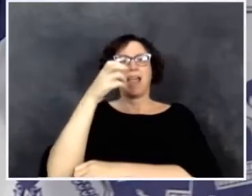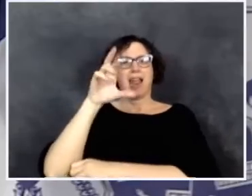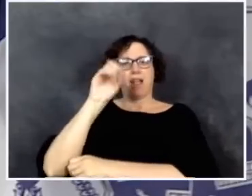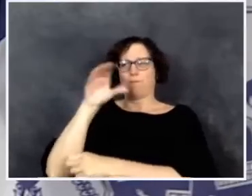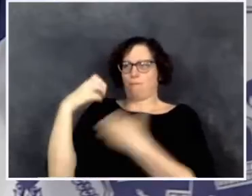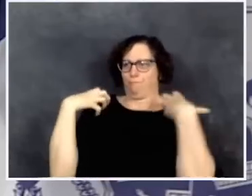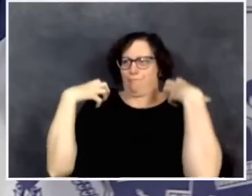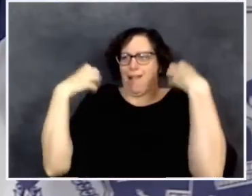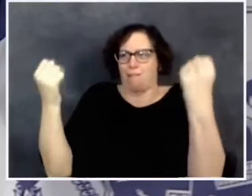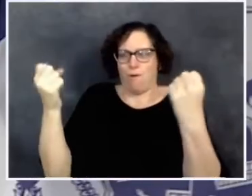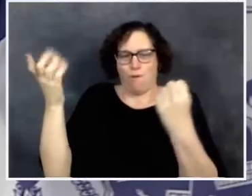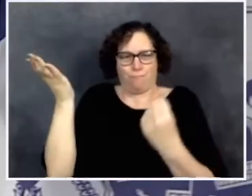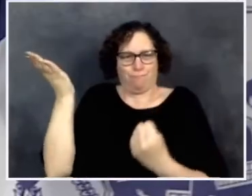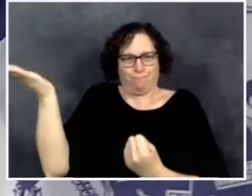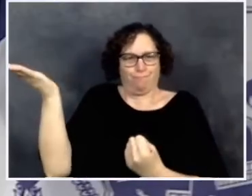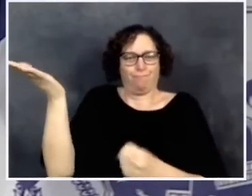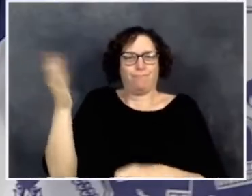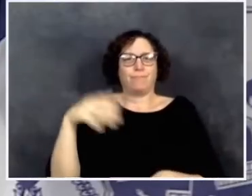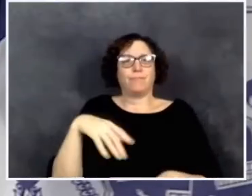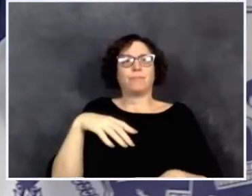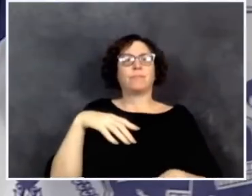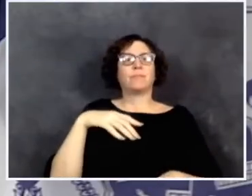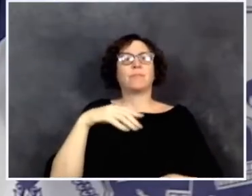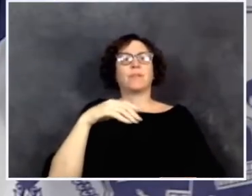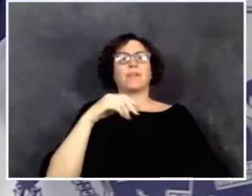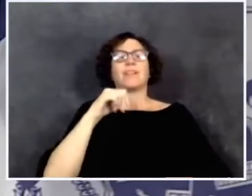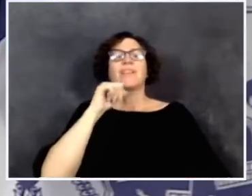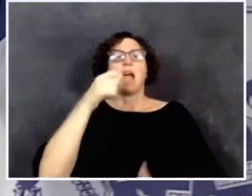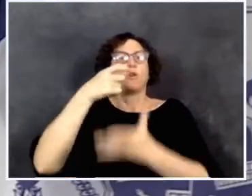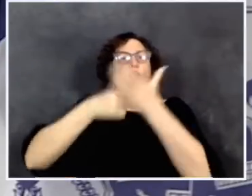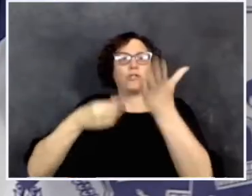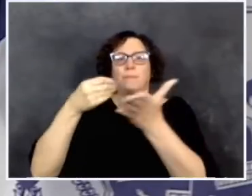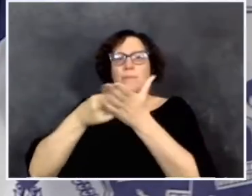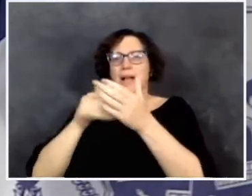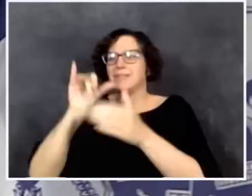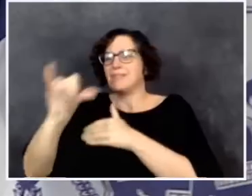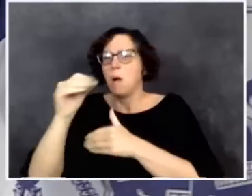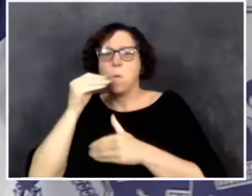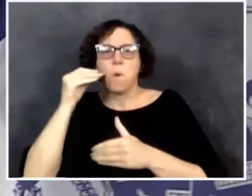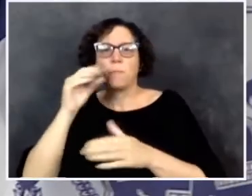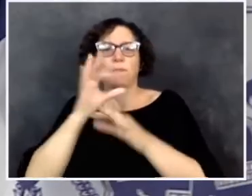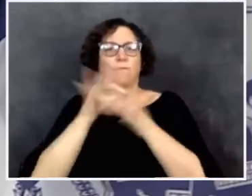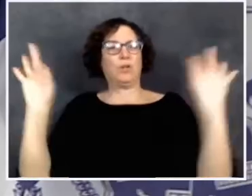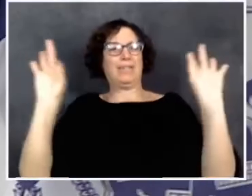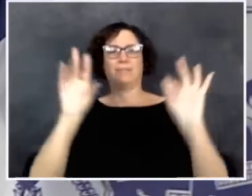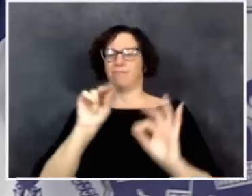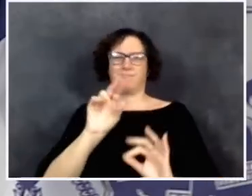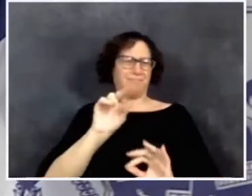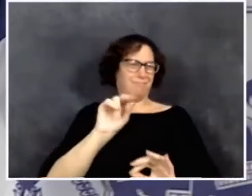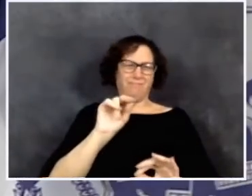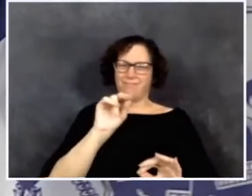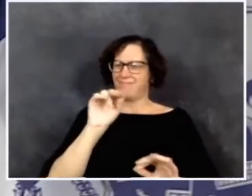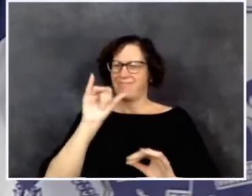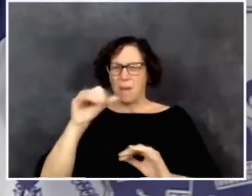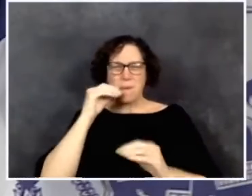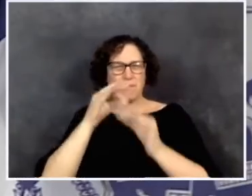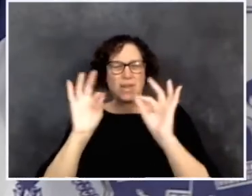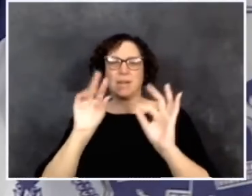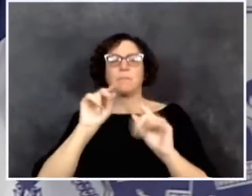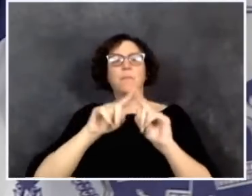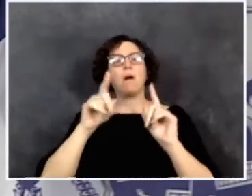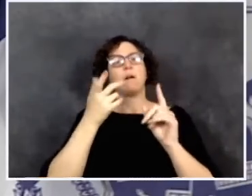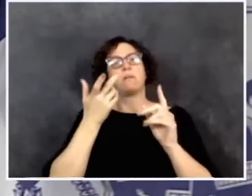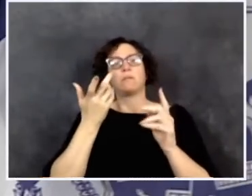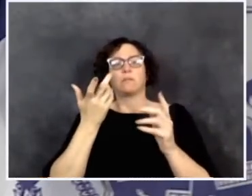to practice social distancing. It's no fun to stay home. But when you do, you're protecting a healthcare worker, you're protecting a first